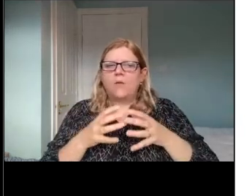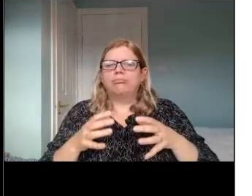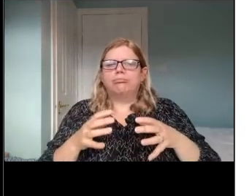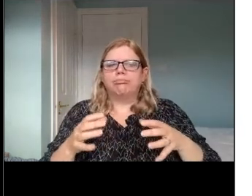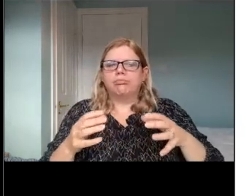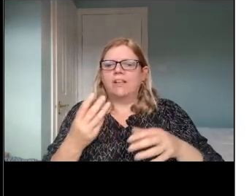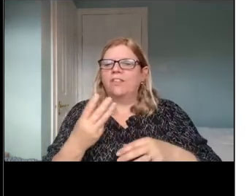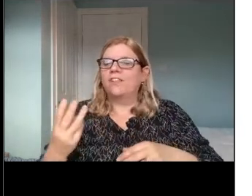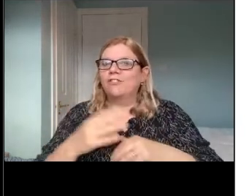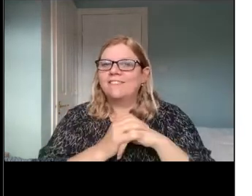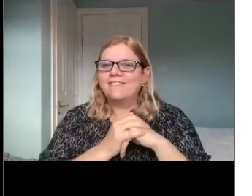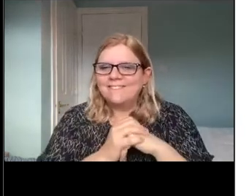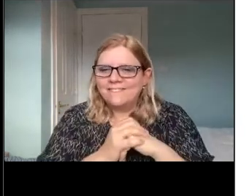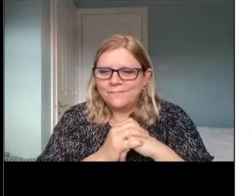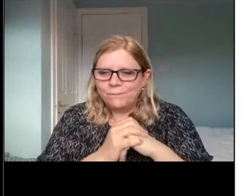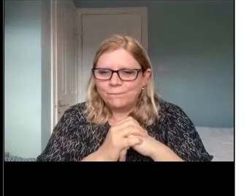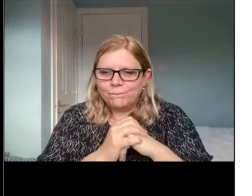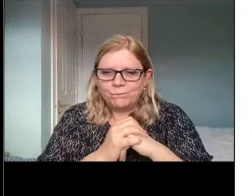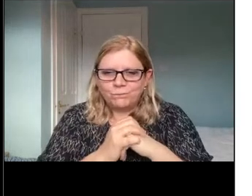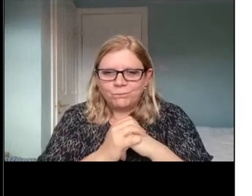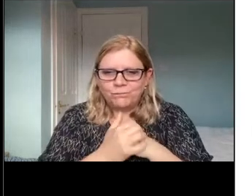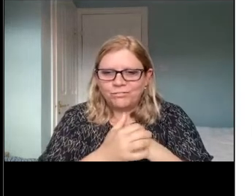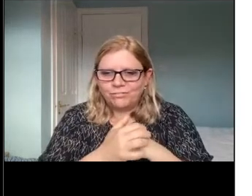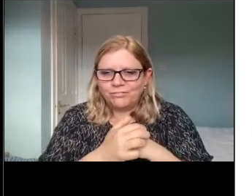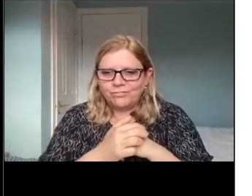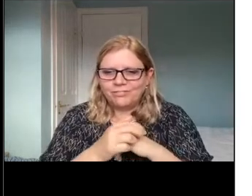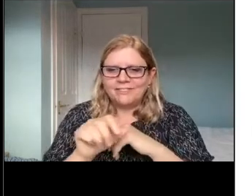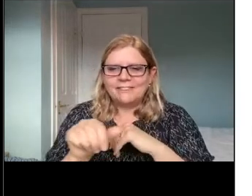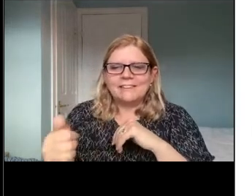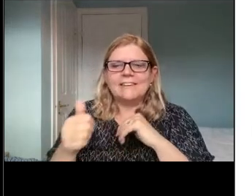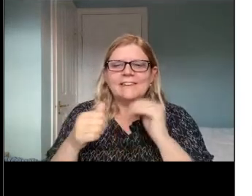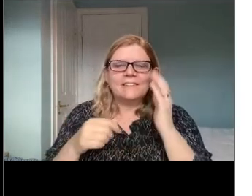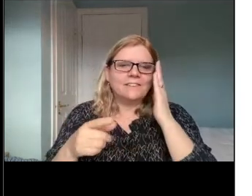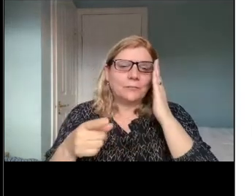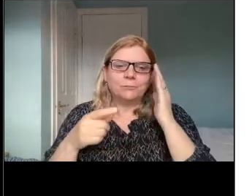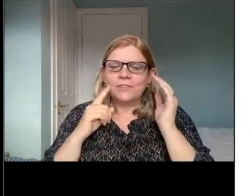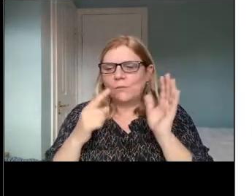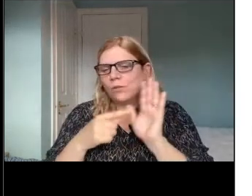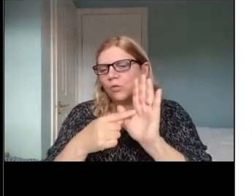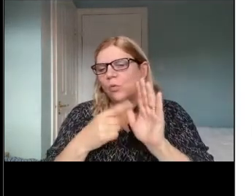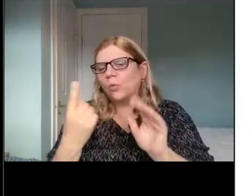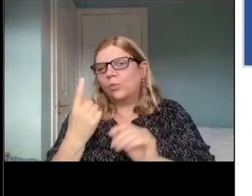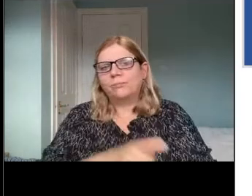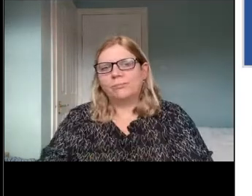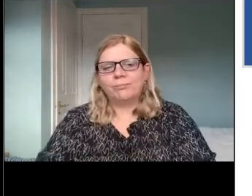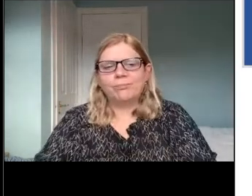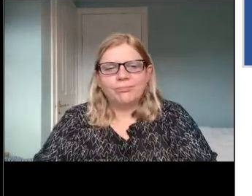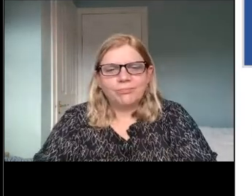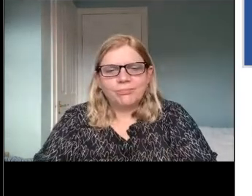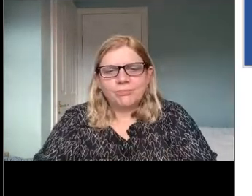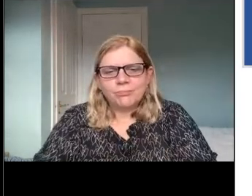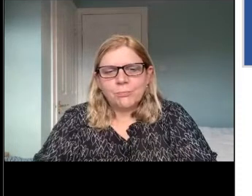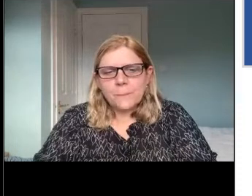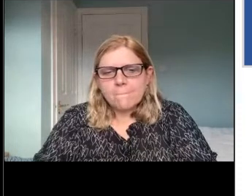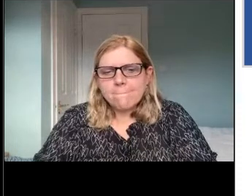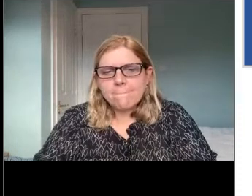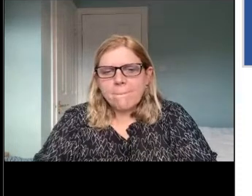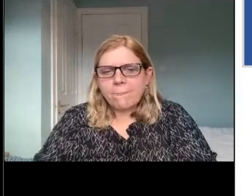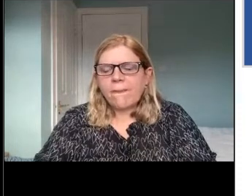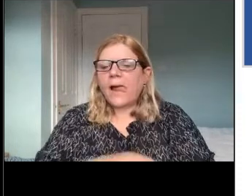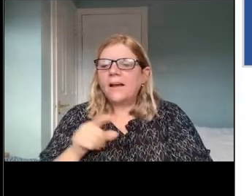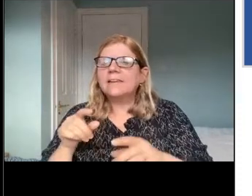When we started, there were only 6 of us. So over the years, it's grown to a team of 33. Next slide, please. So then we can have a look at